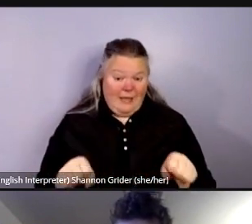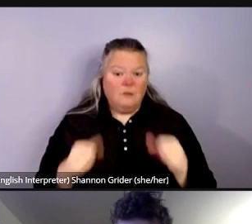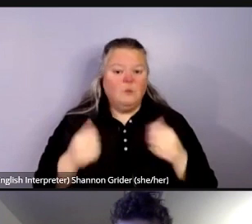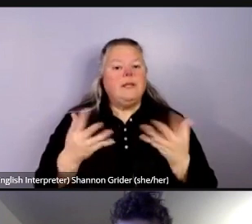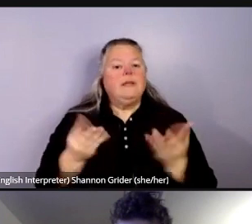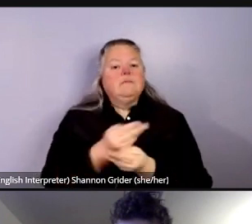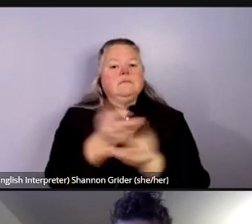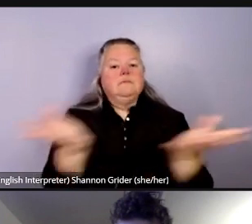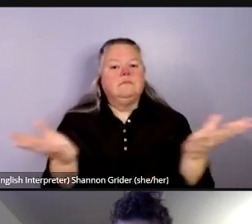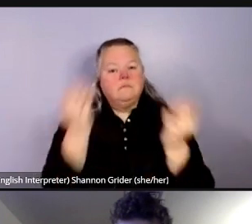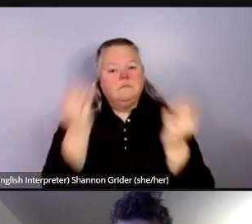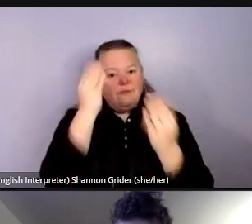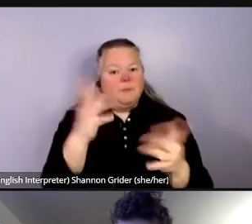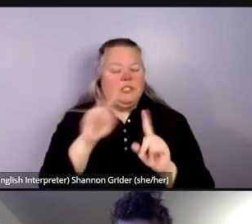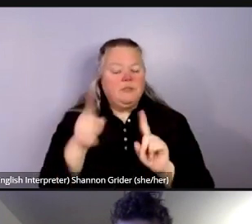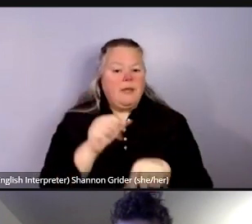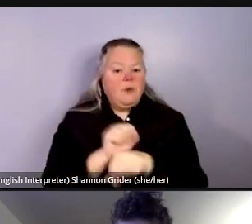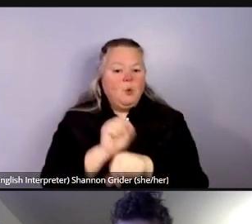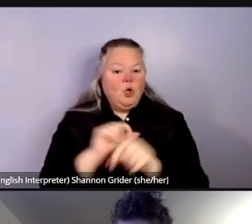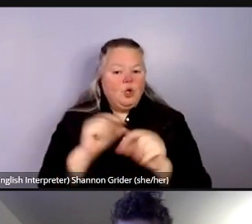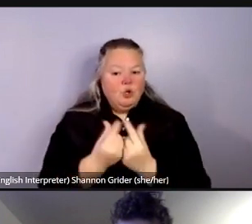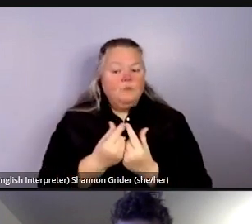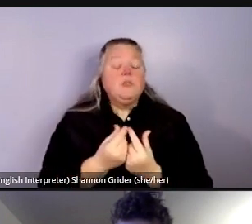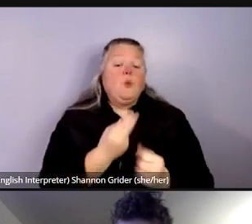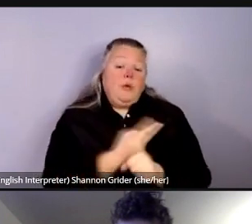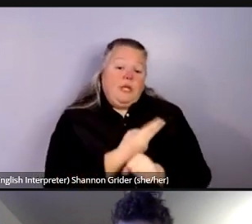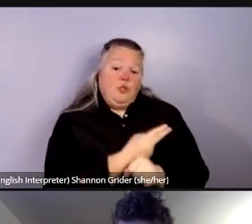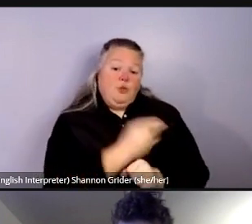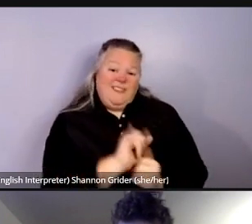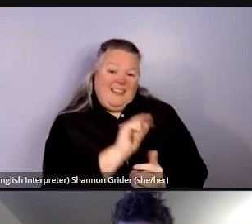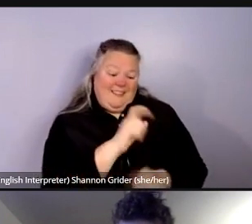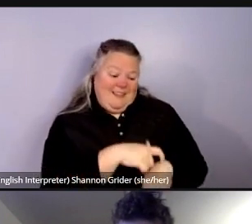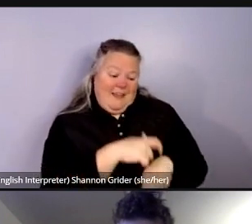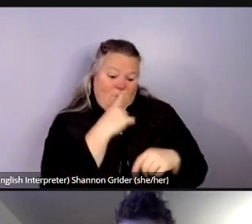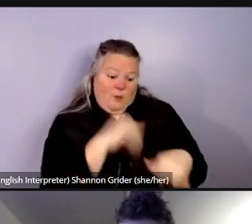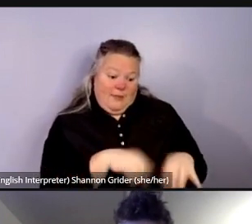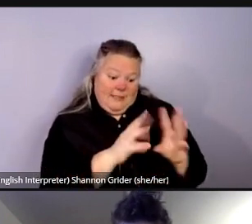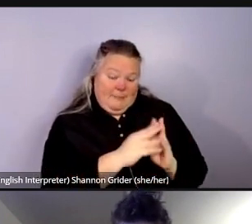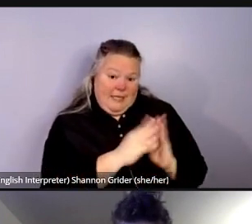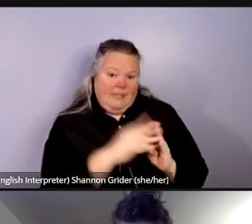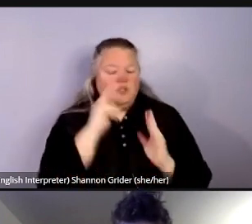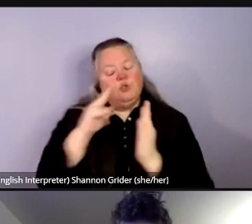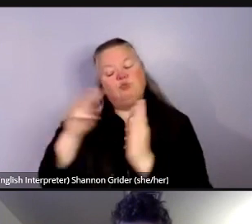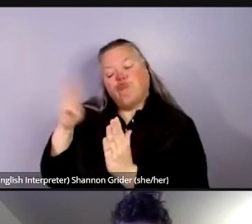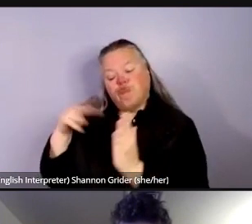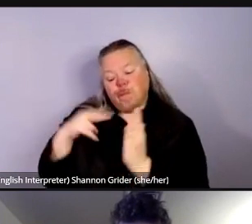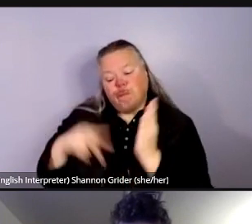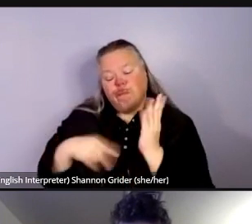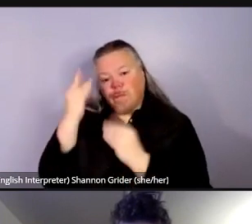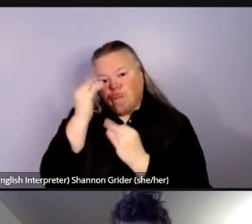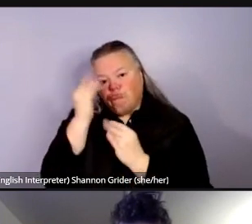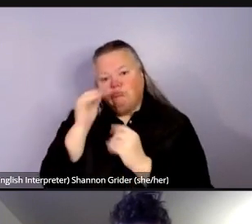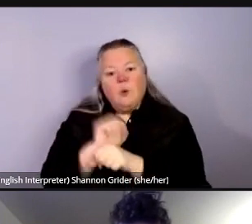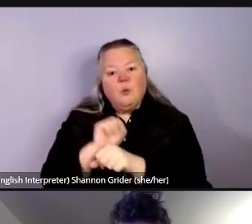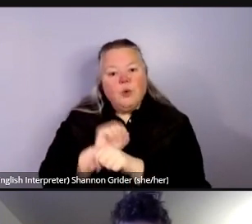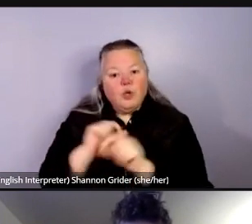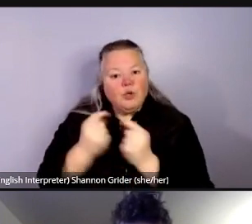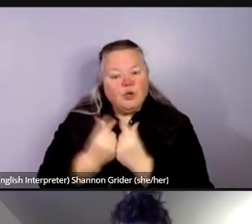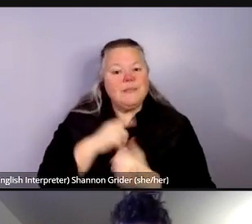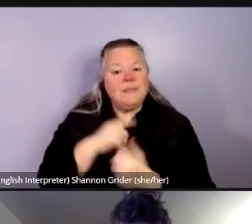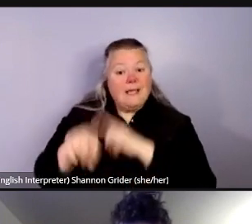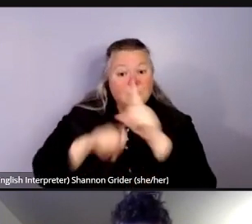out about the work groups, maybe you could use the time that we would have in this meeting thinking through the work groups, asking questions,